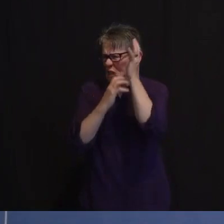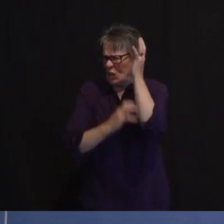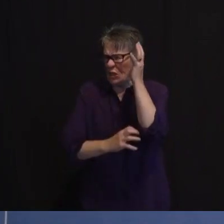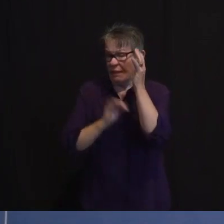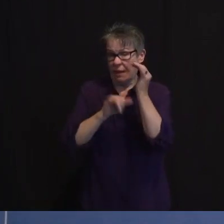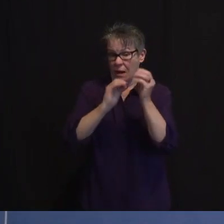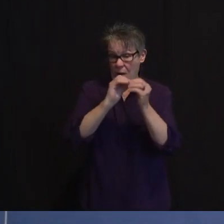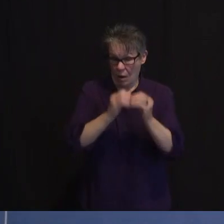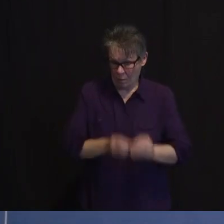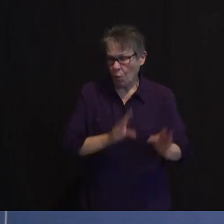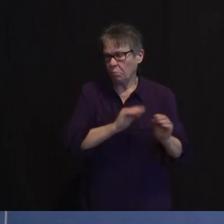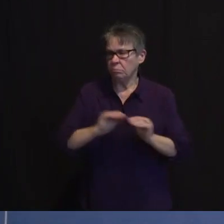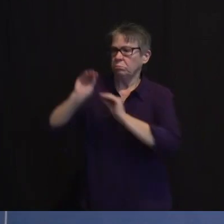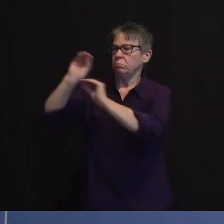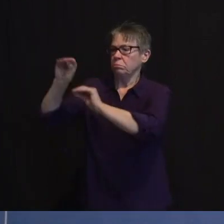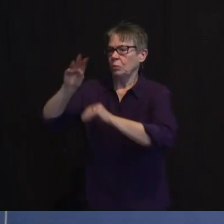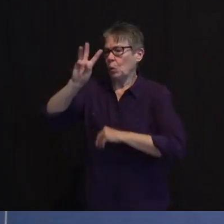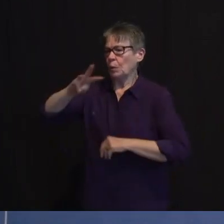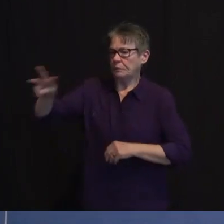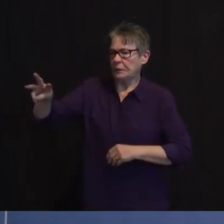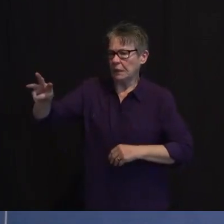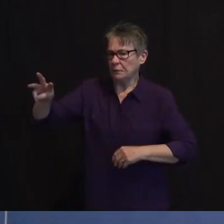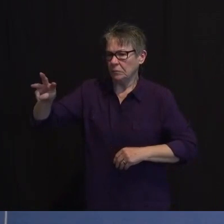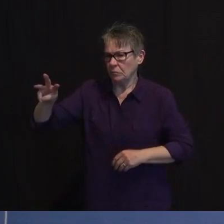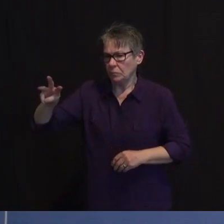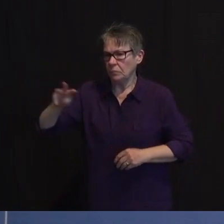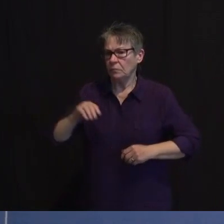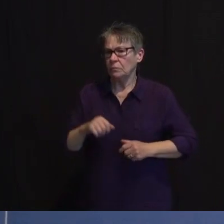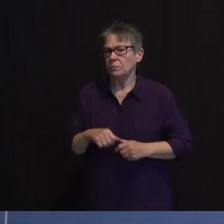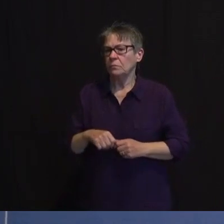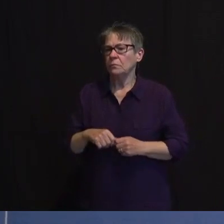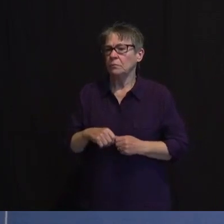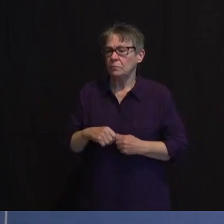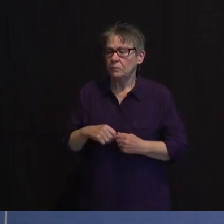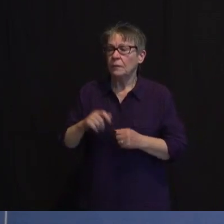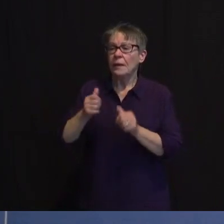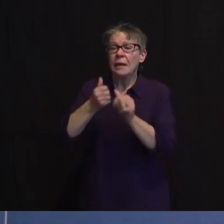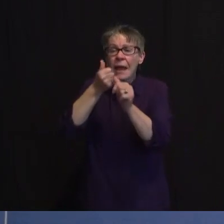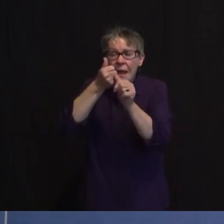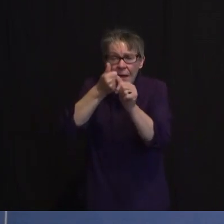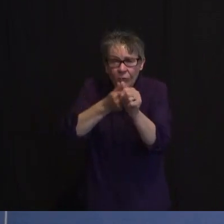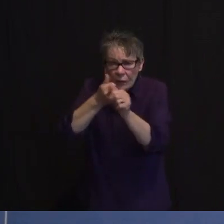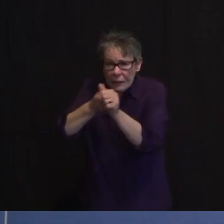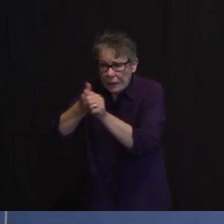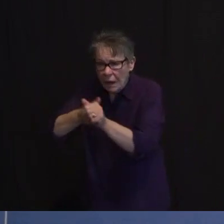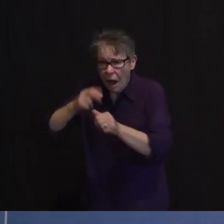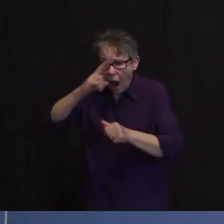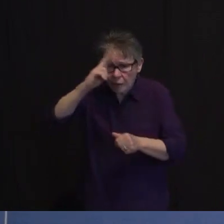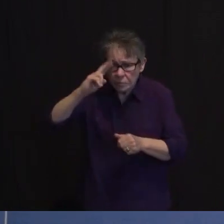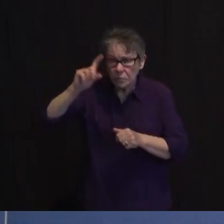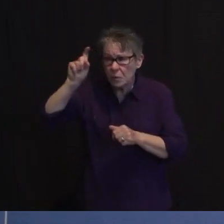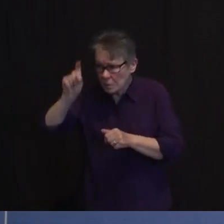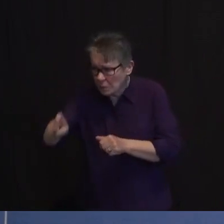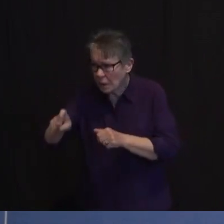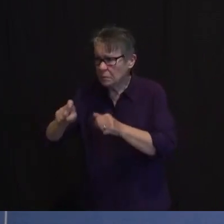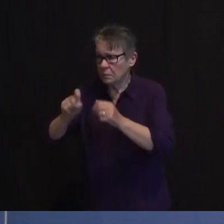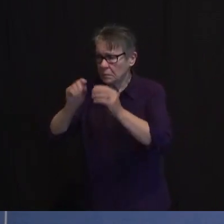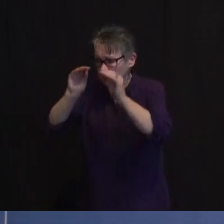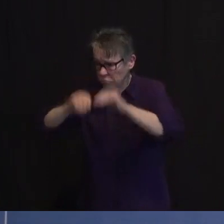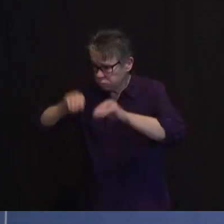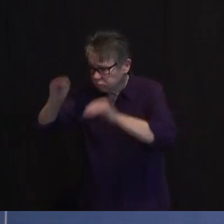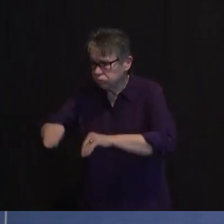endorsed by every hospital to provide hospitals with the immunity to make the decisions that they have to make at the